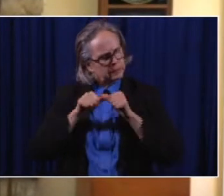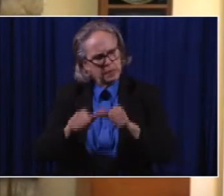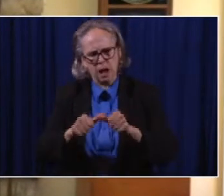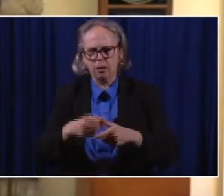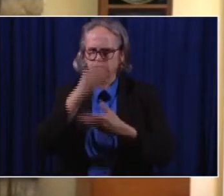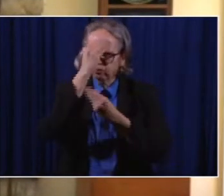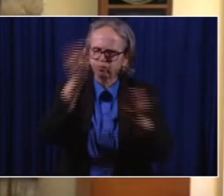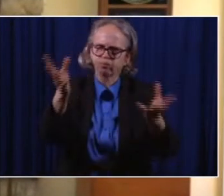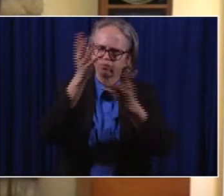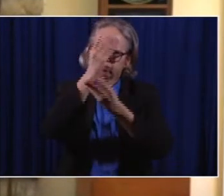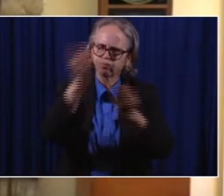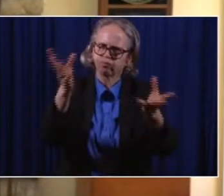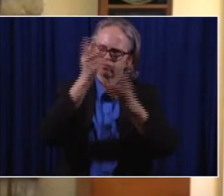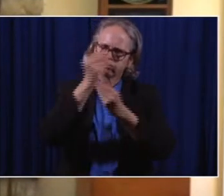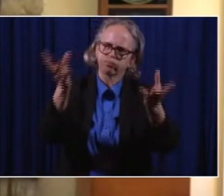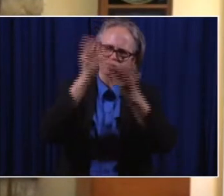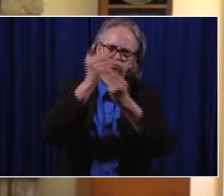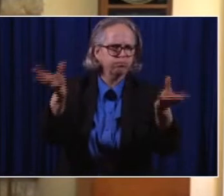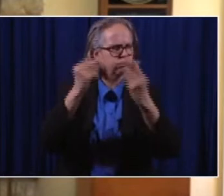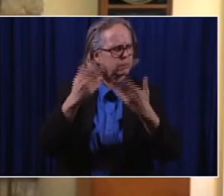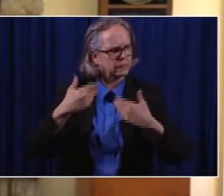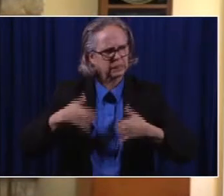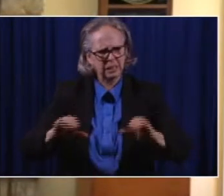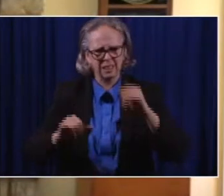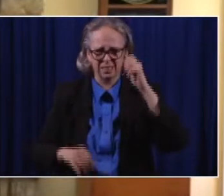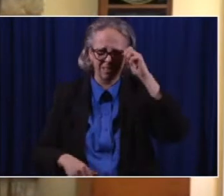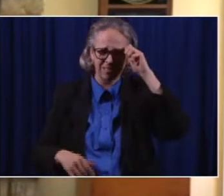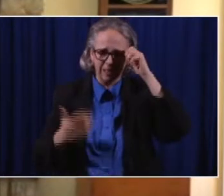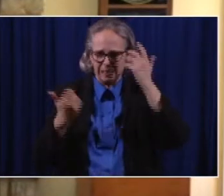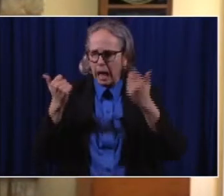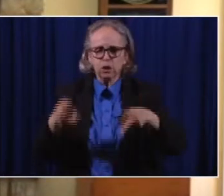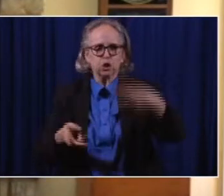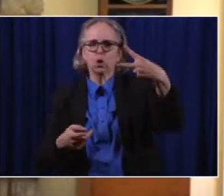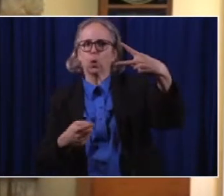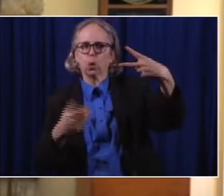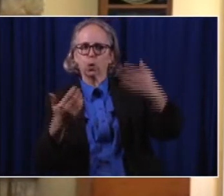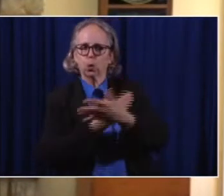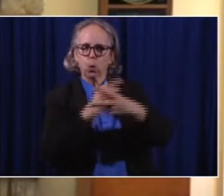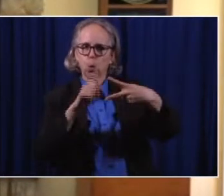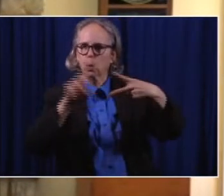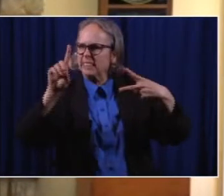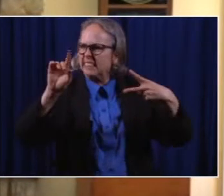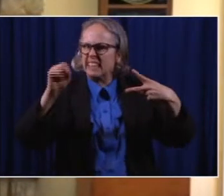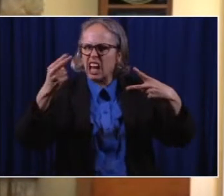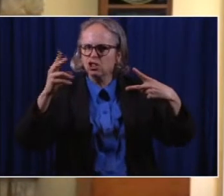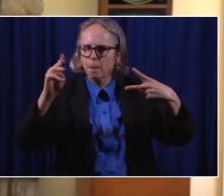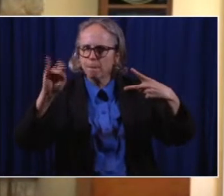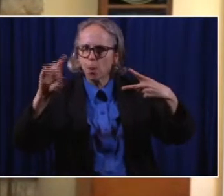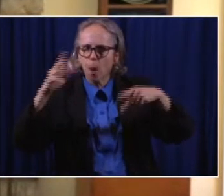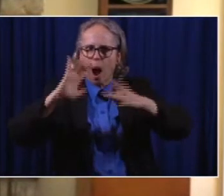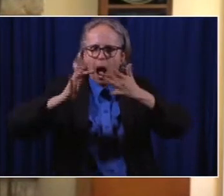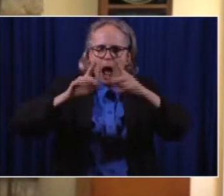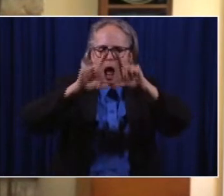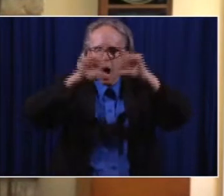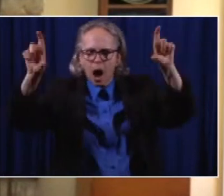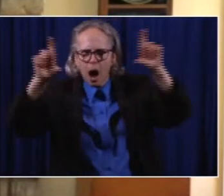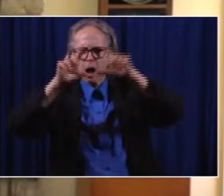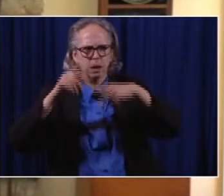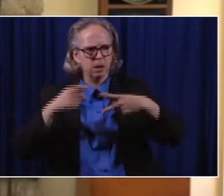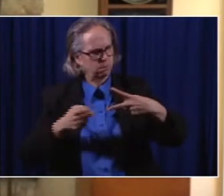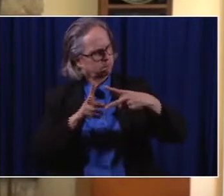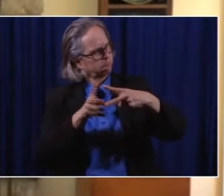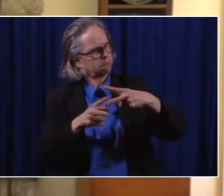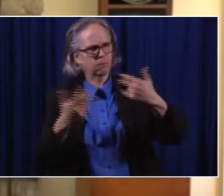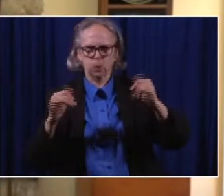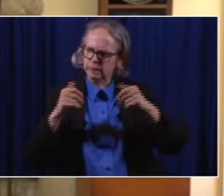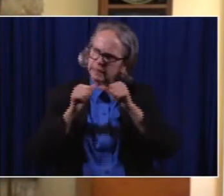going to continue to try to put information up and make it just as reliable as certainly as we can. We're